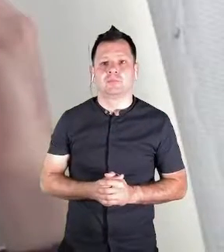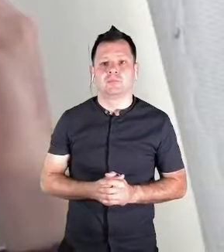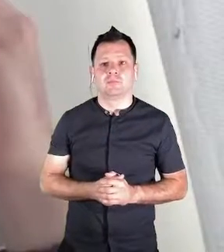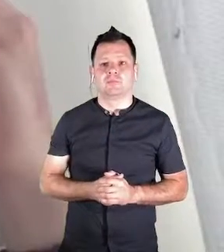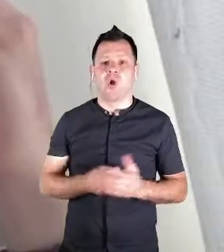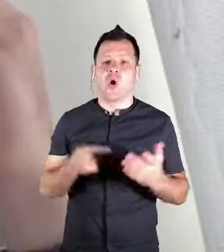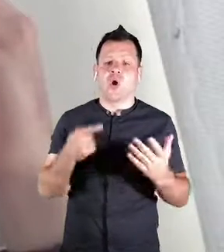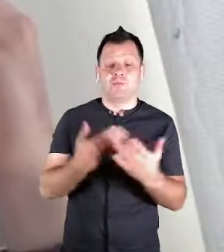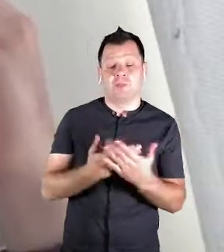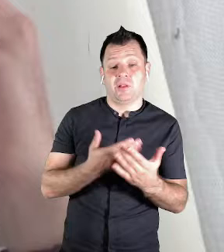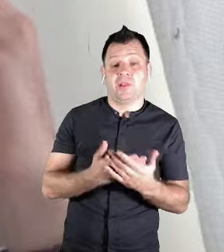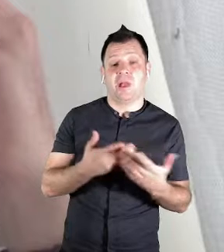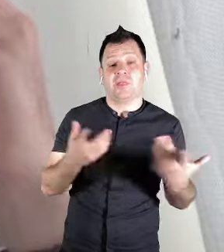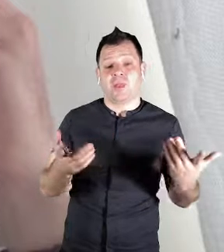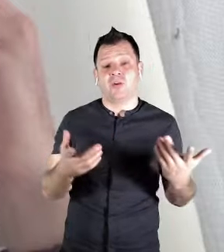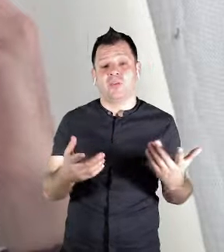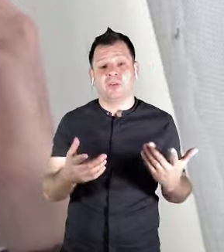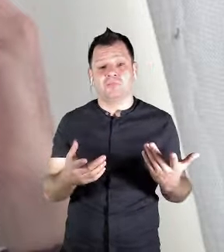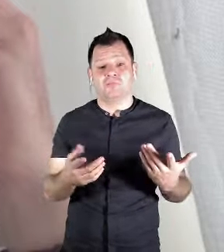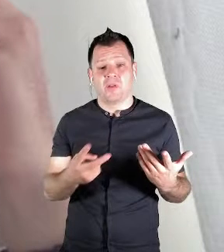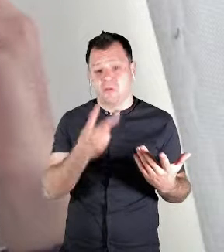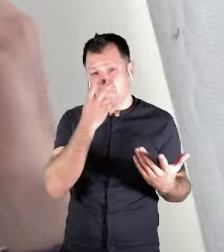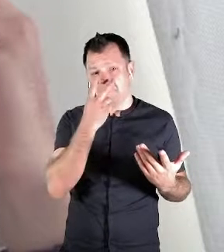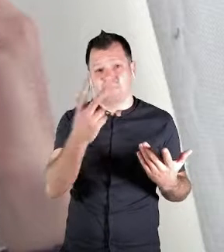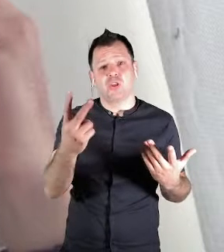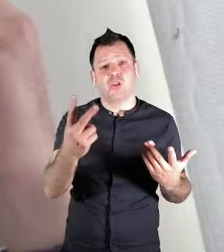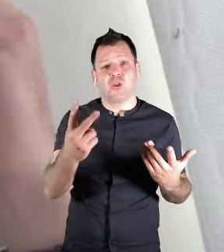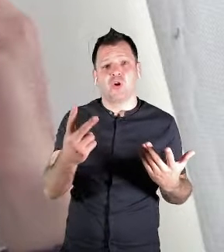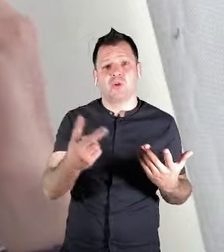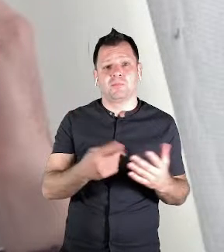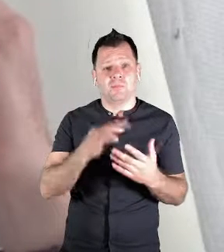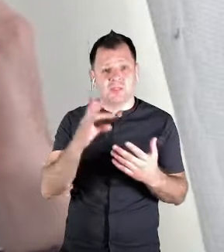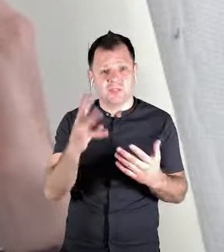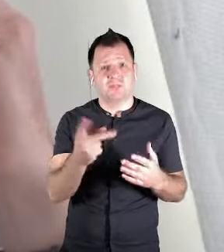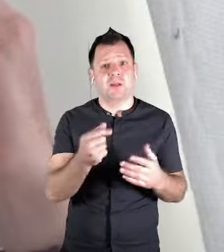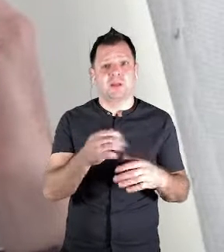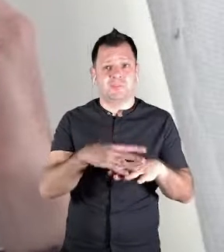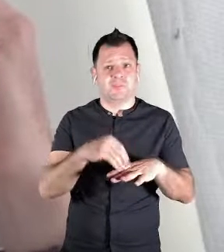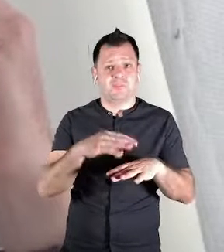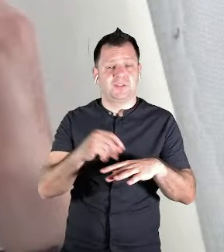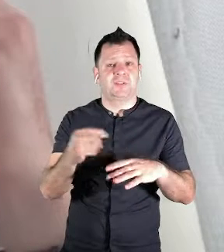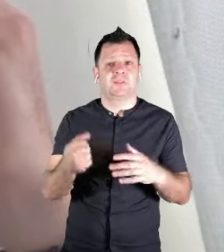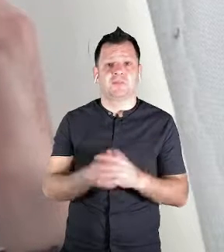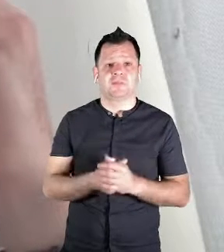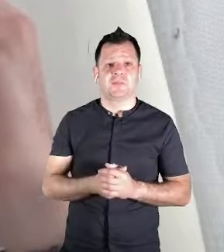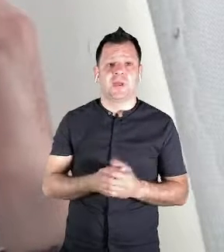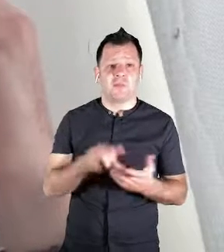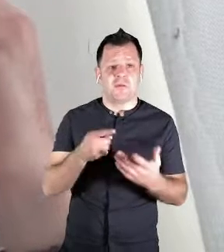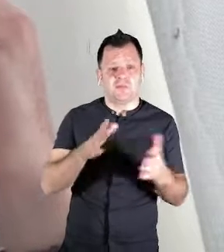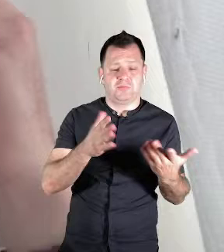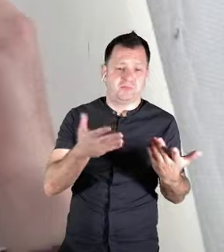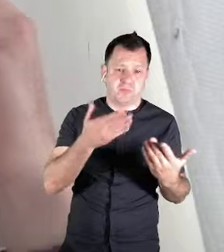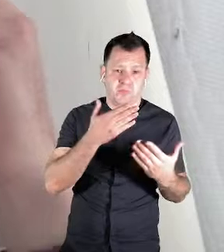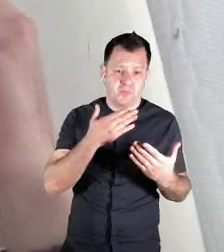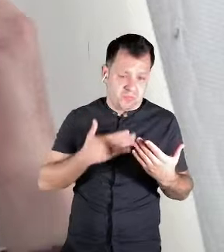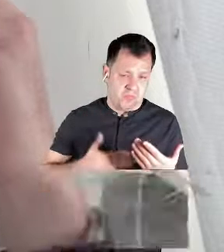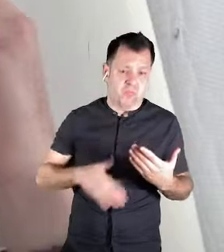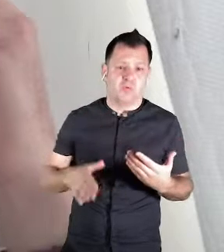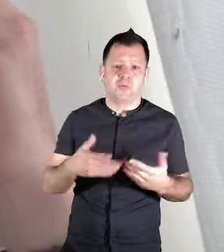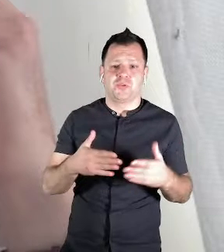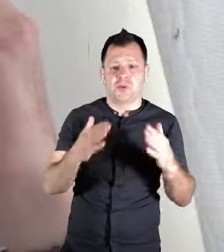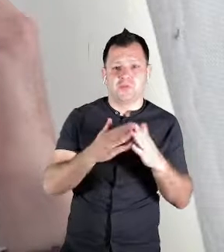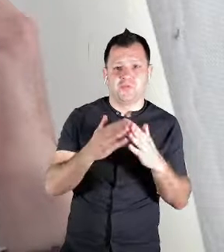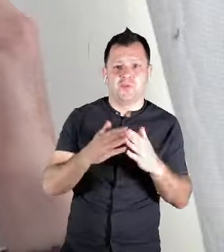Yeah, I mean, you got the climate, you got the darkness. It's quite a